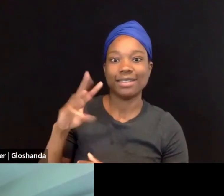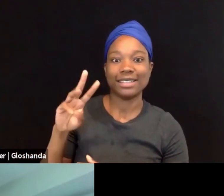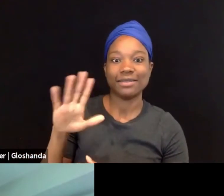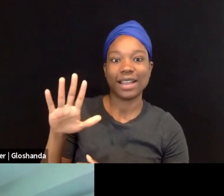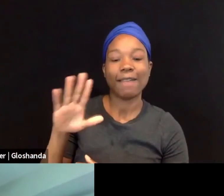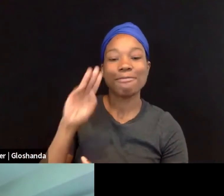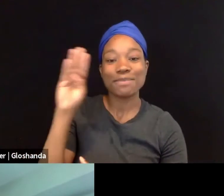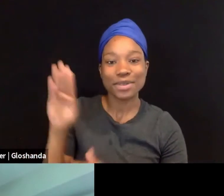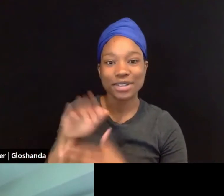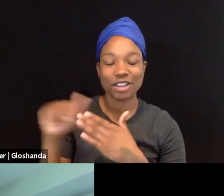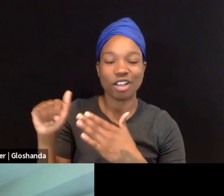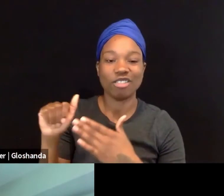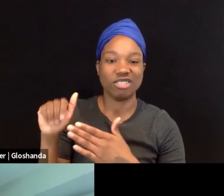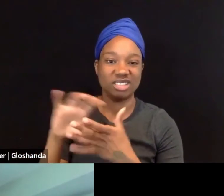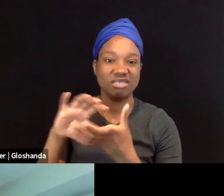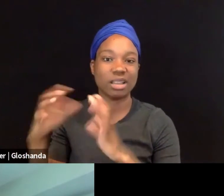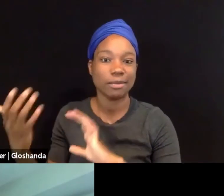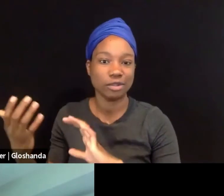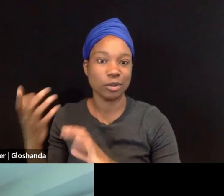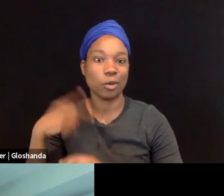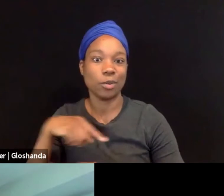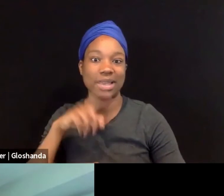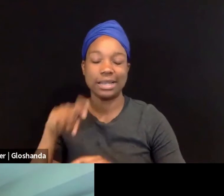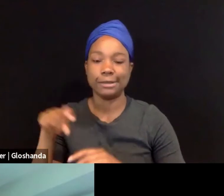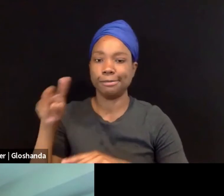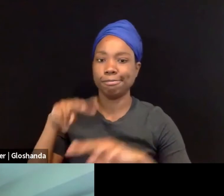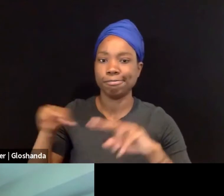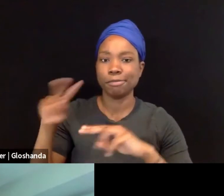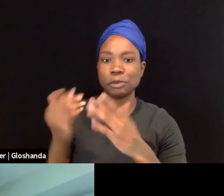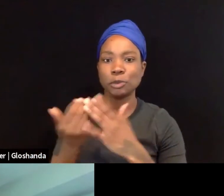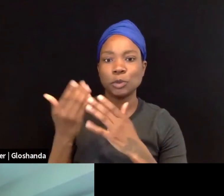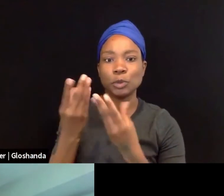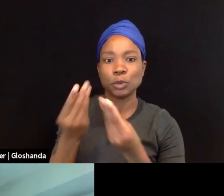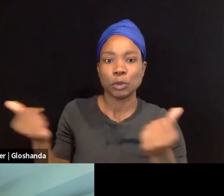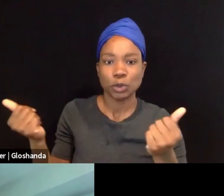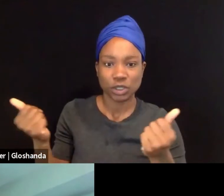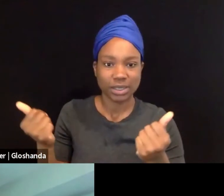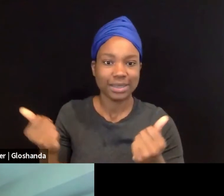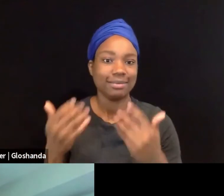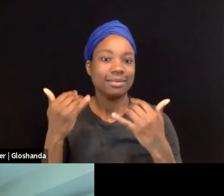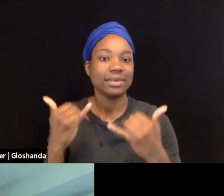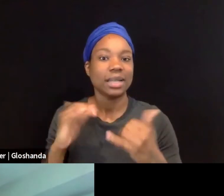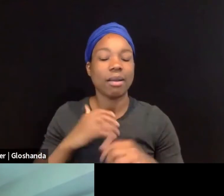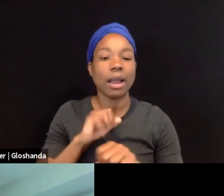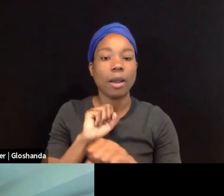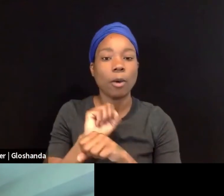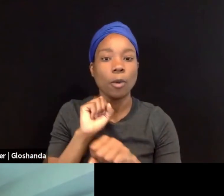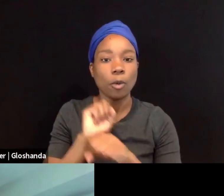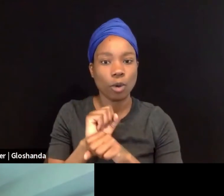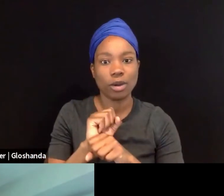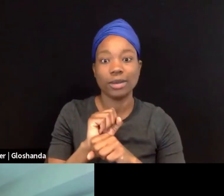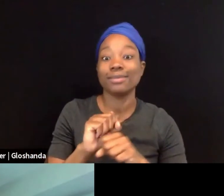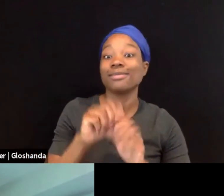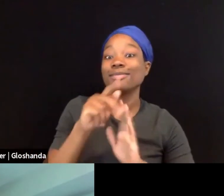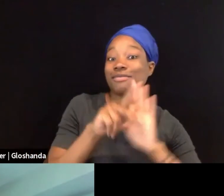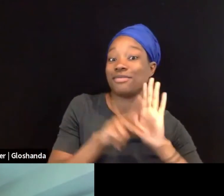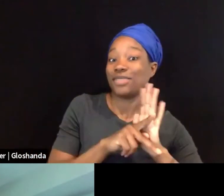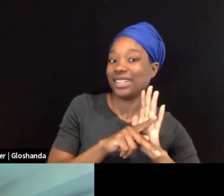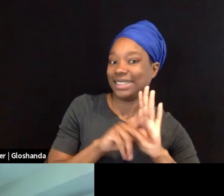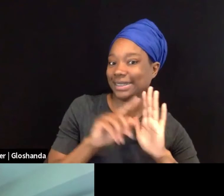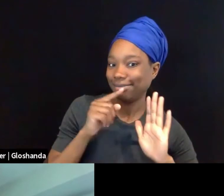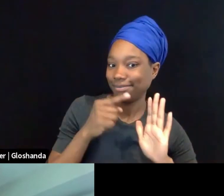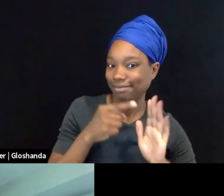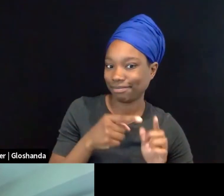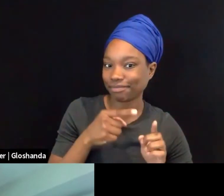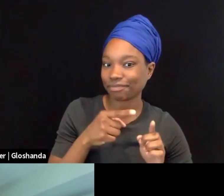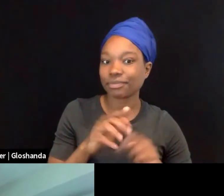on design standards. I think we go back one slide, please. These design standards are key to mitigating